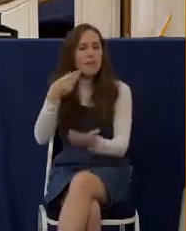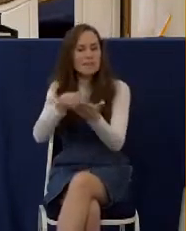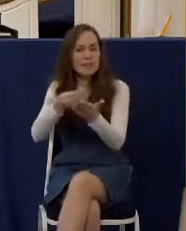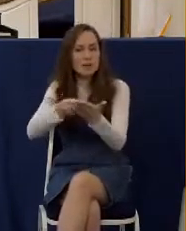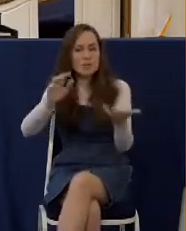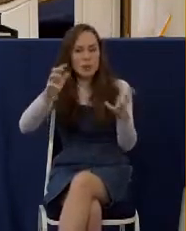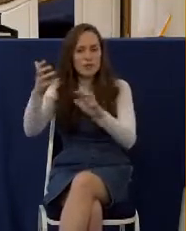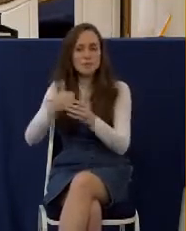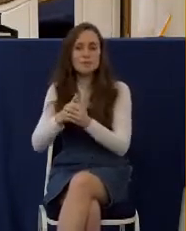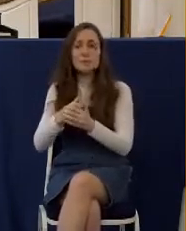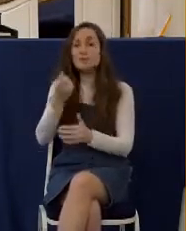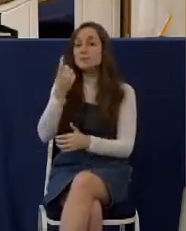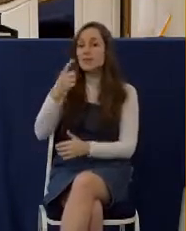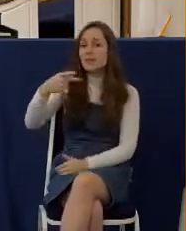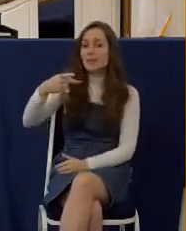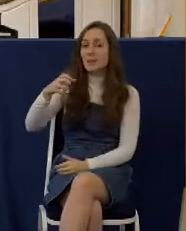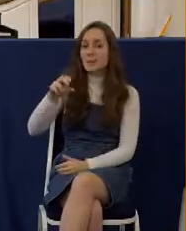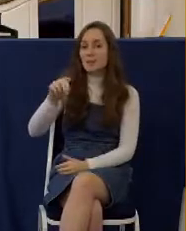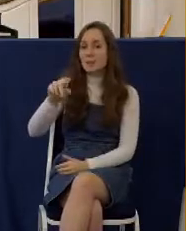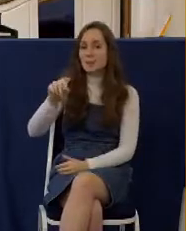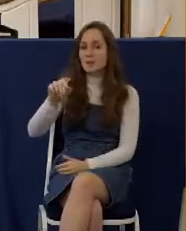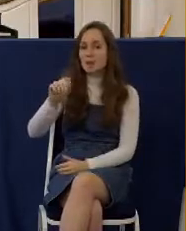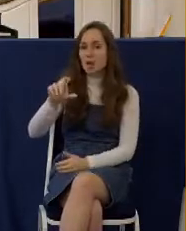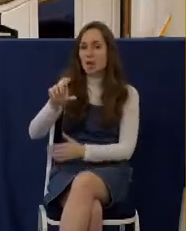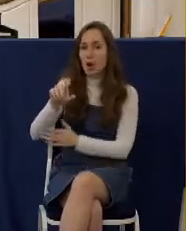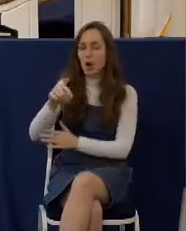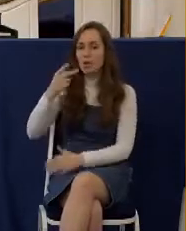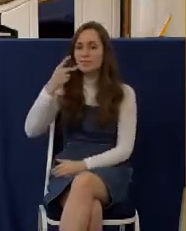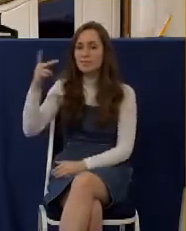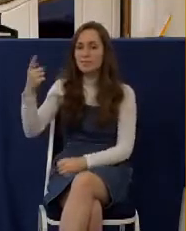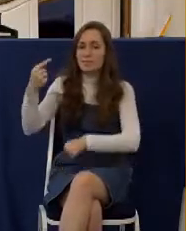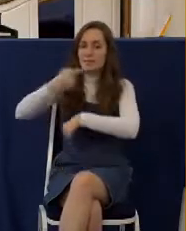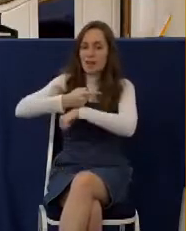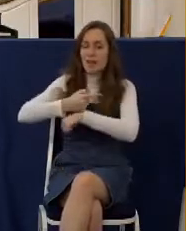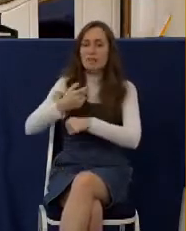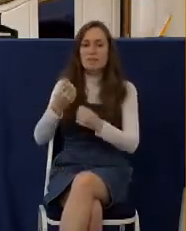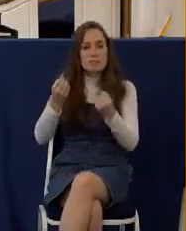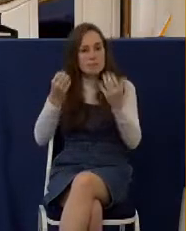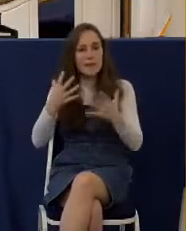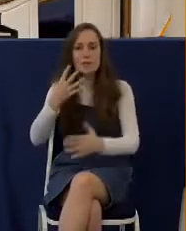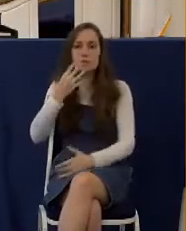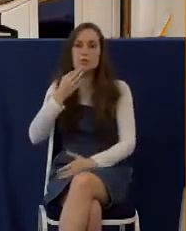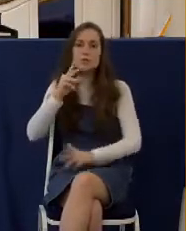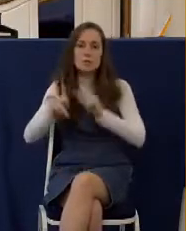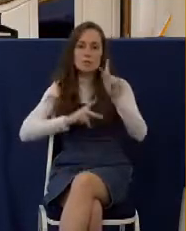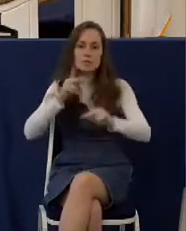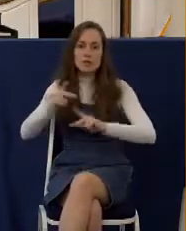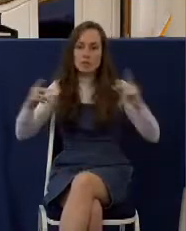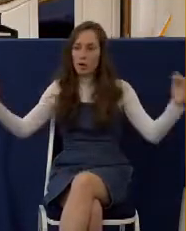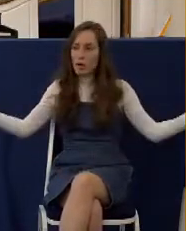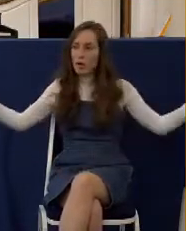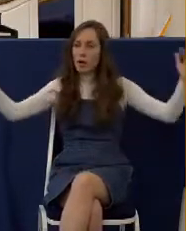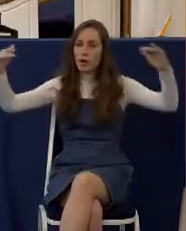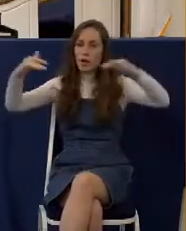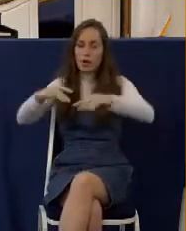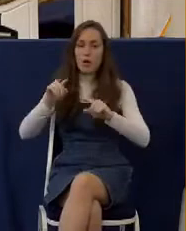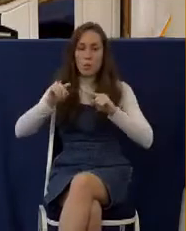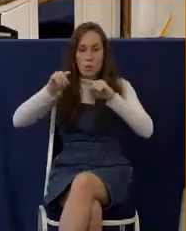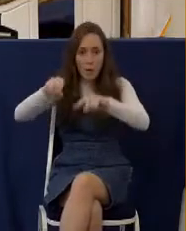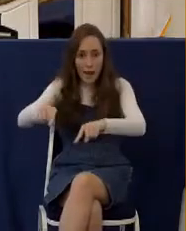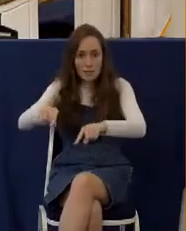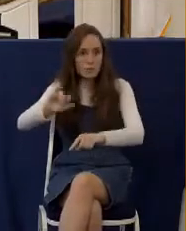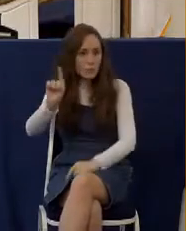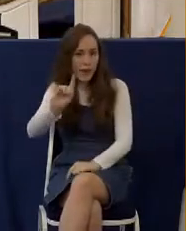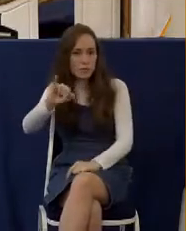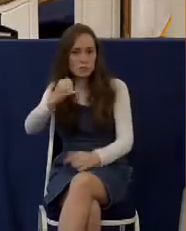because on the day of Pentecost, you might remember when thousands of Jewish pilgrims came from all over the world. They came to Jerusalem, and at the day